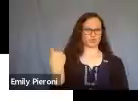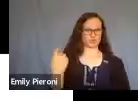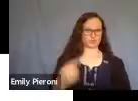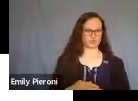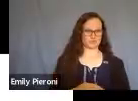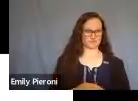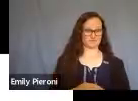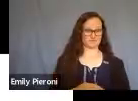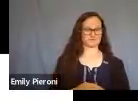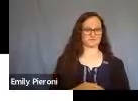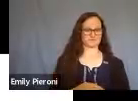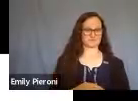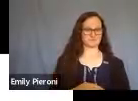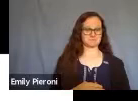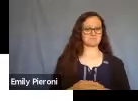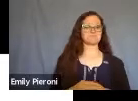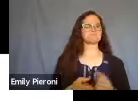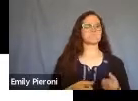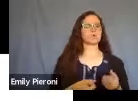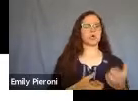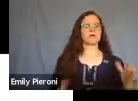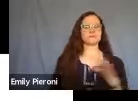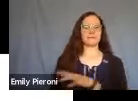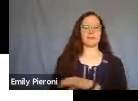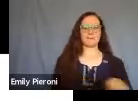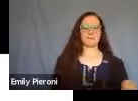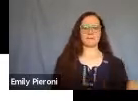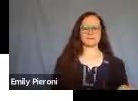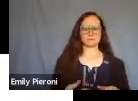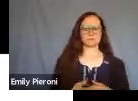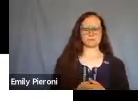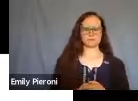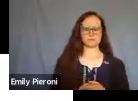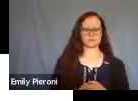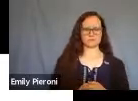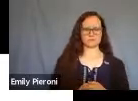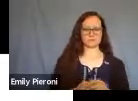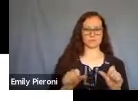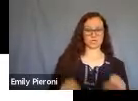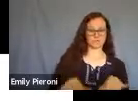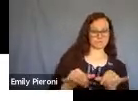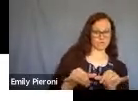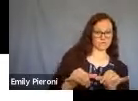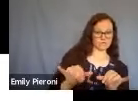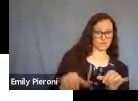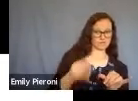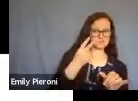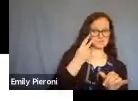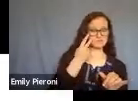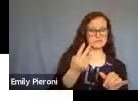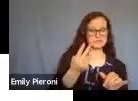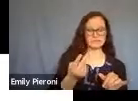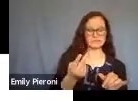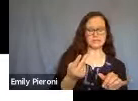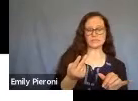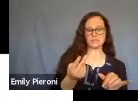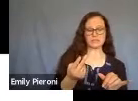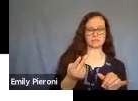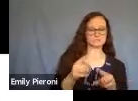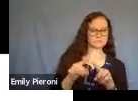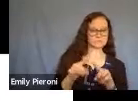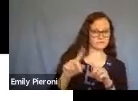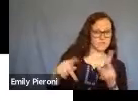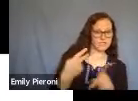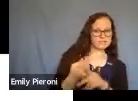did cause damage, and so we can go out and measure that and come up with some different types of